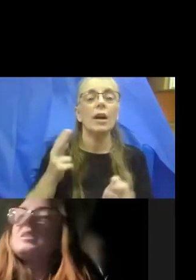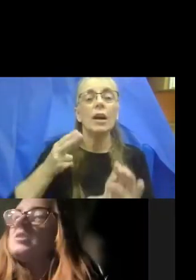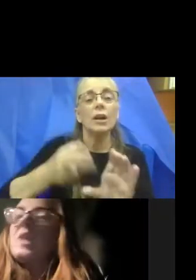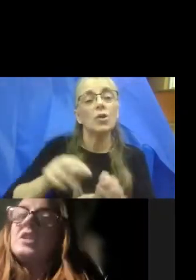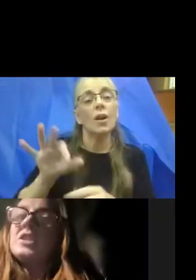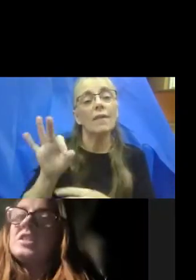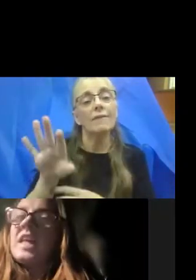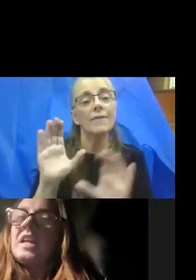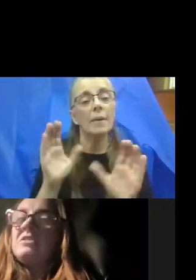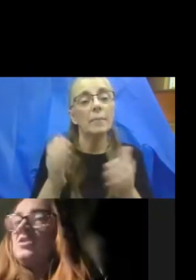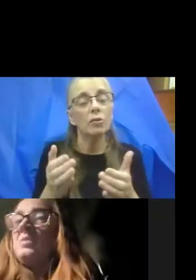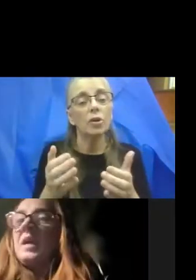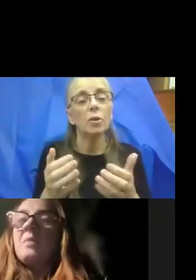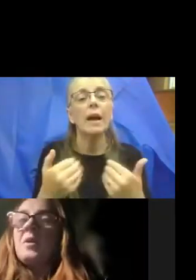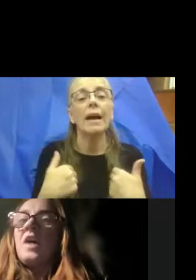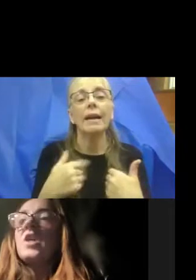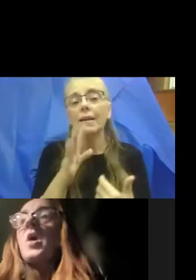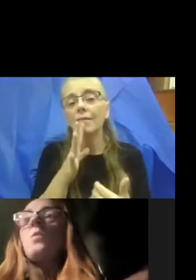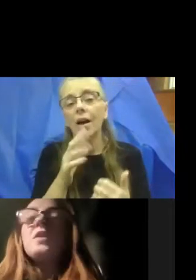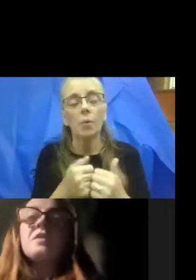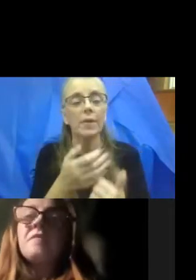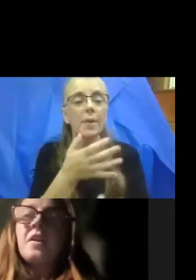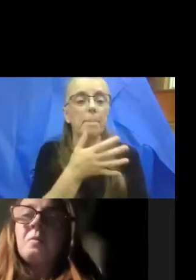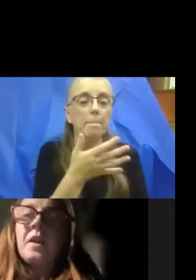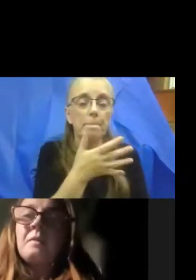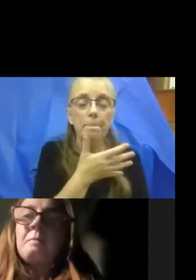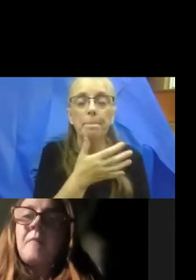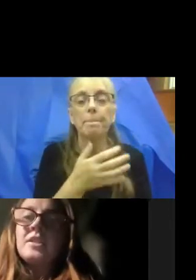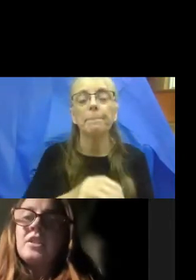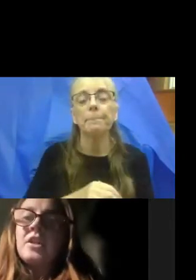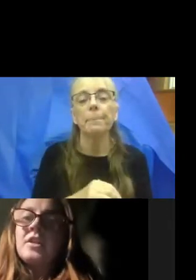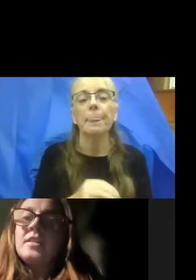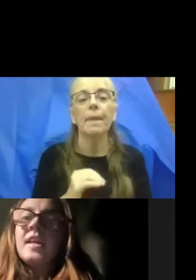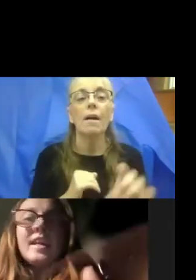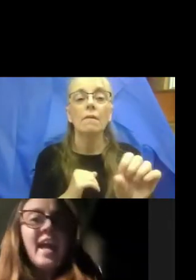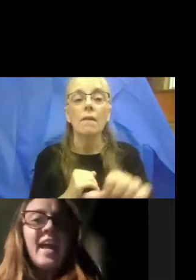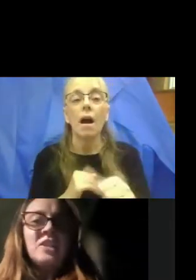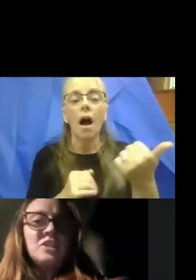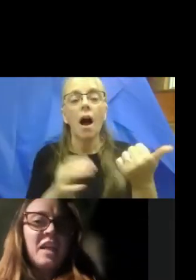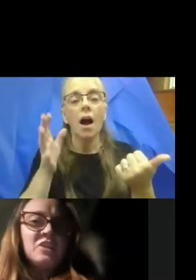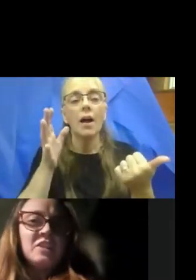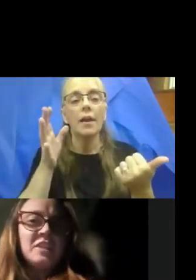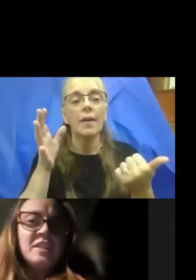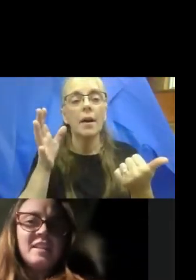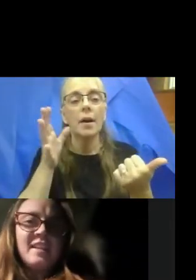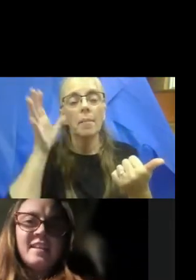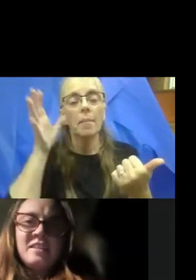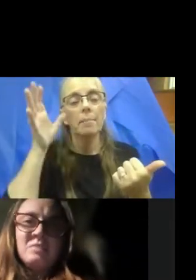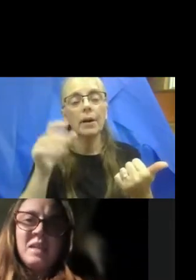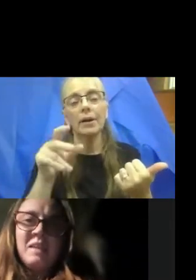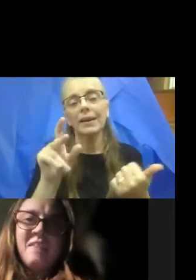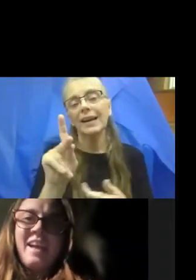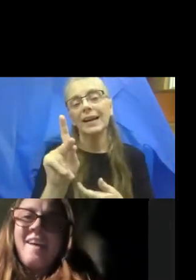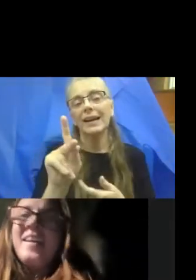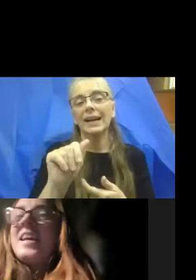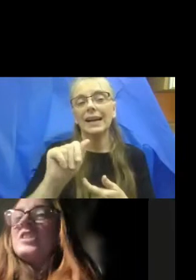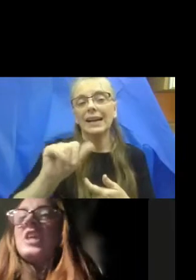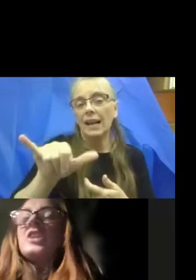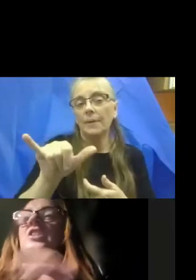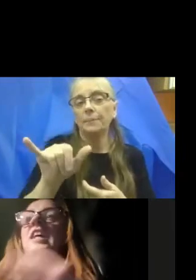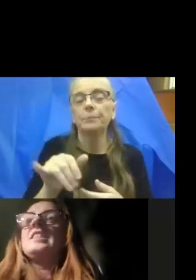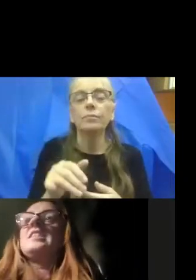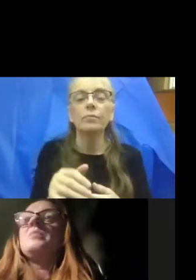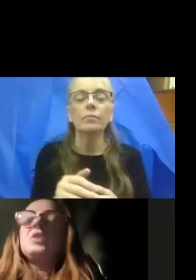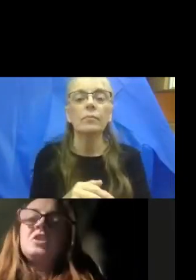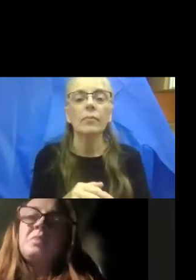mom situations that you might come across. One of the fellow parent ambassadors, Kay, she's actually in this meeting right now. She